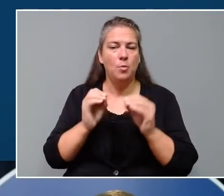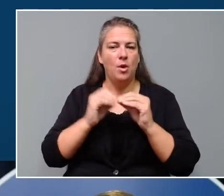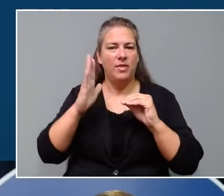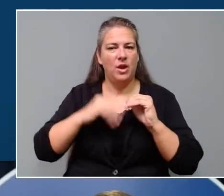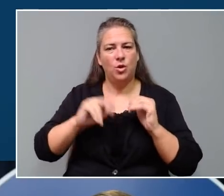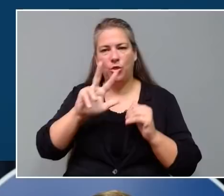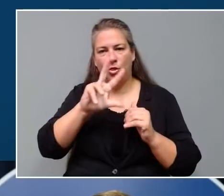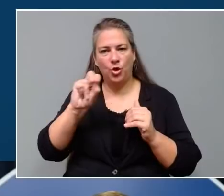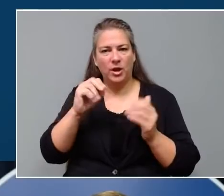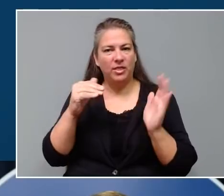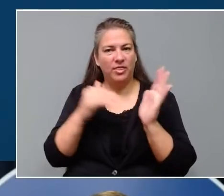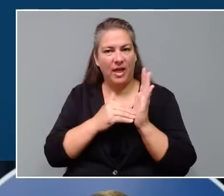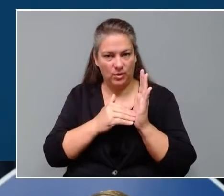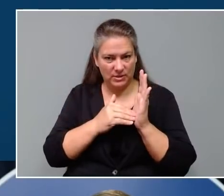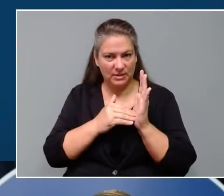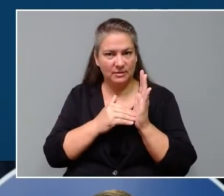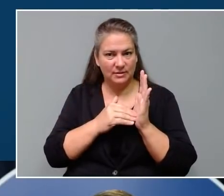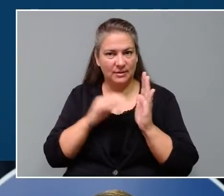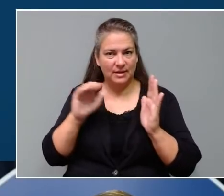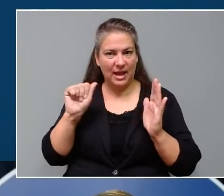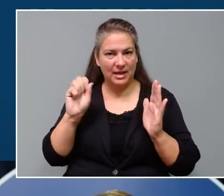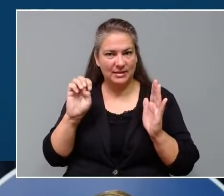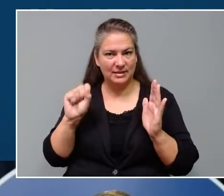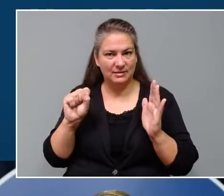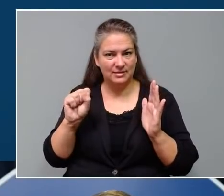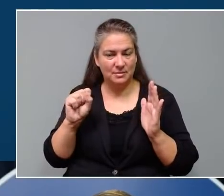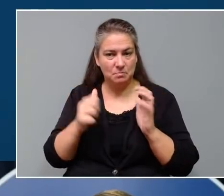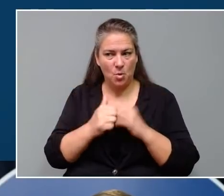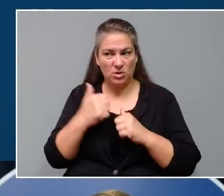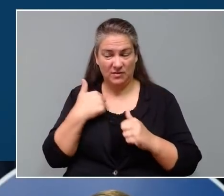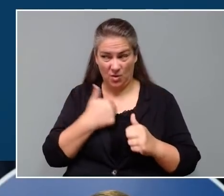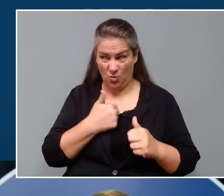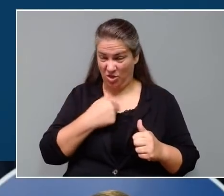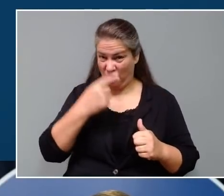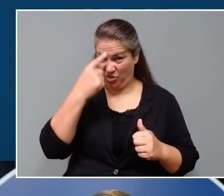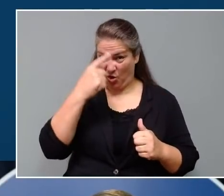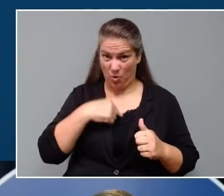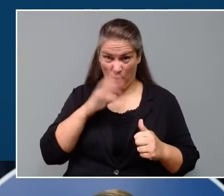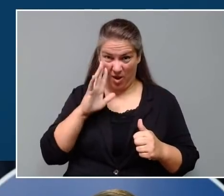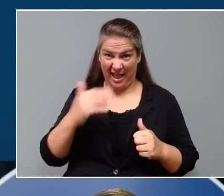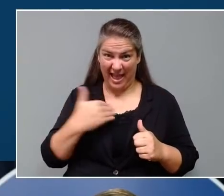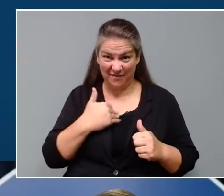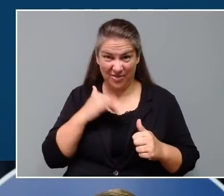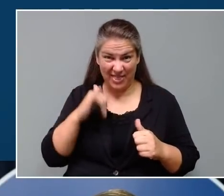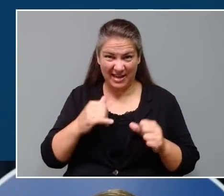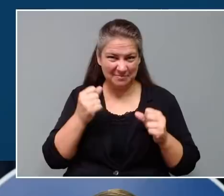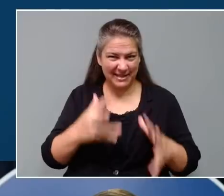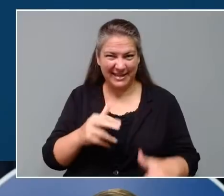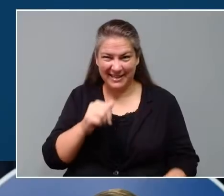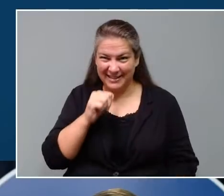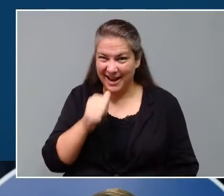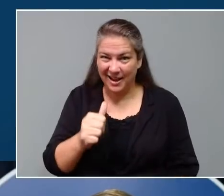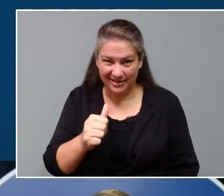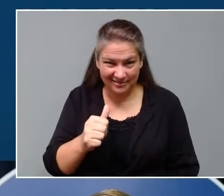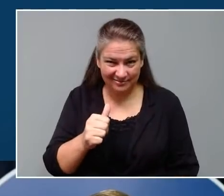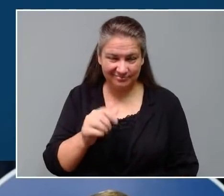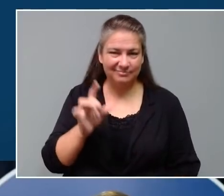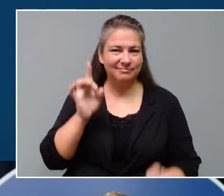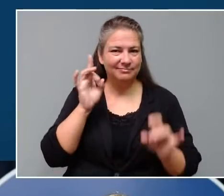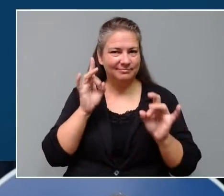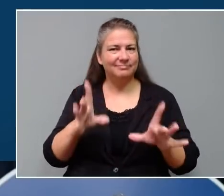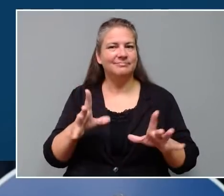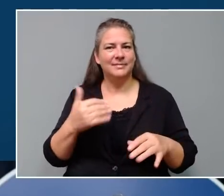cases, a number that most of us never thought we would reach. And again, it's tragic that we have that many cases at a